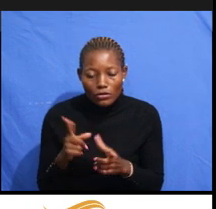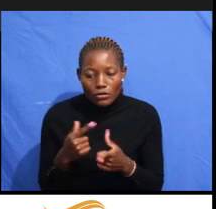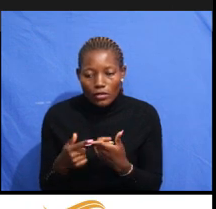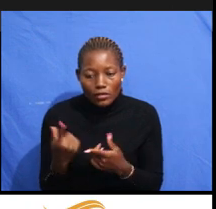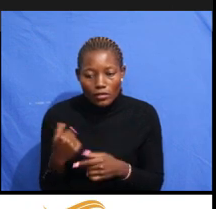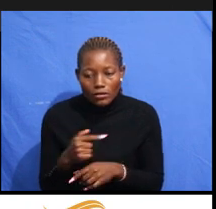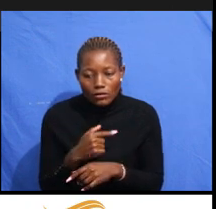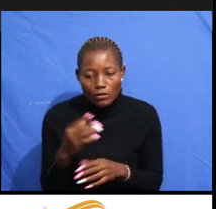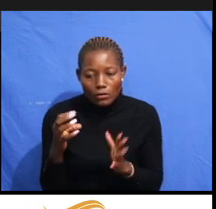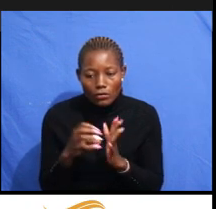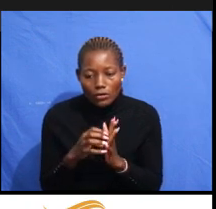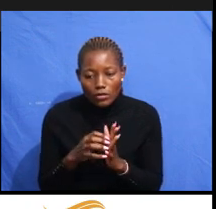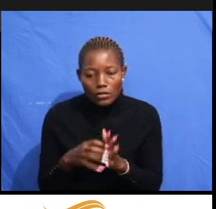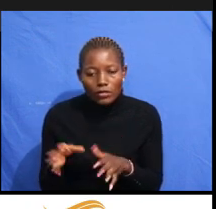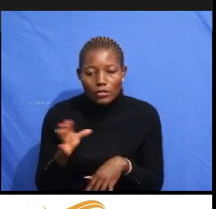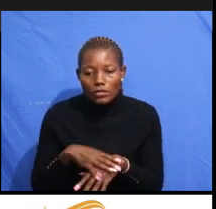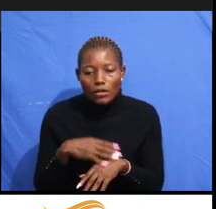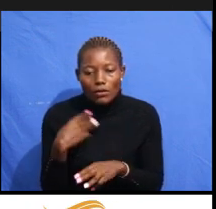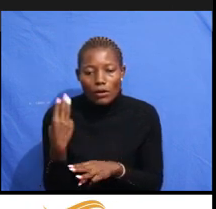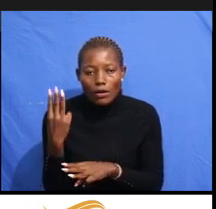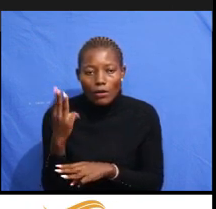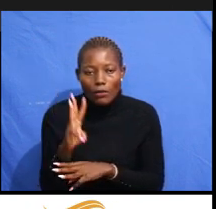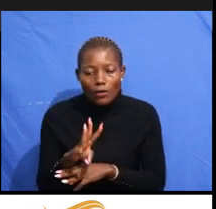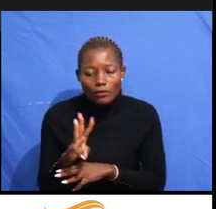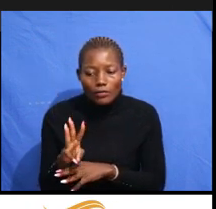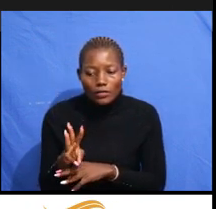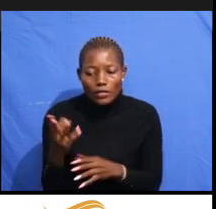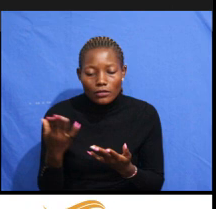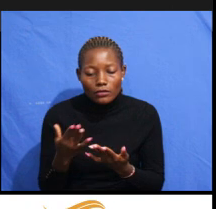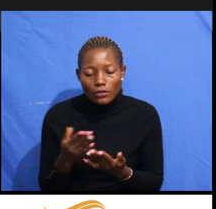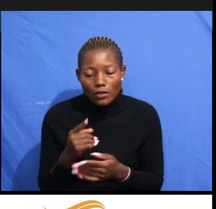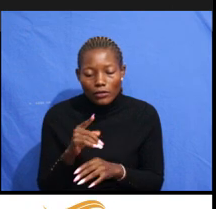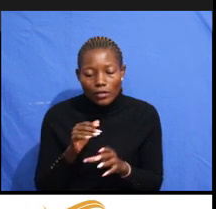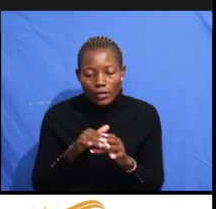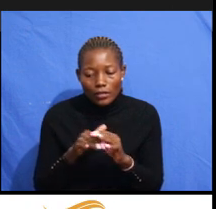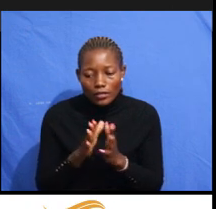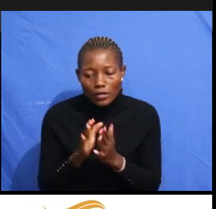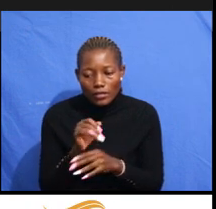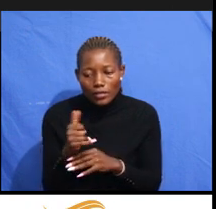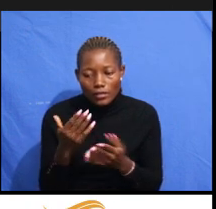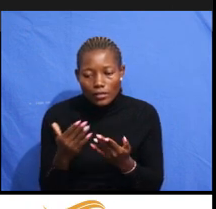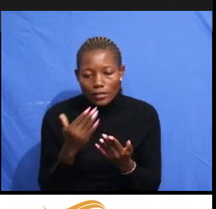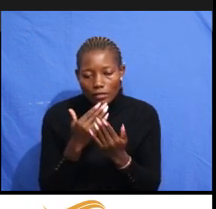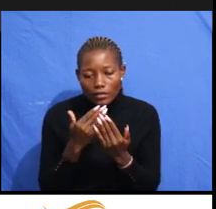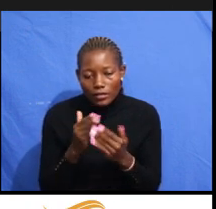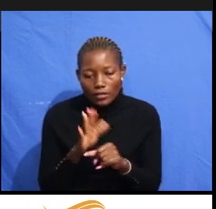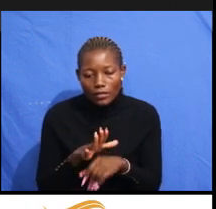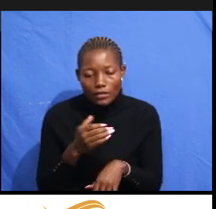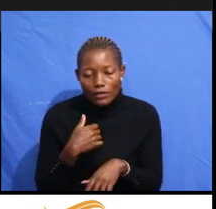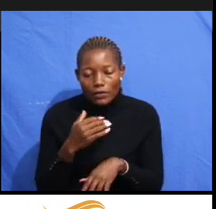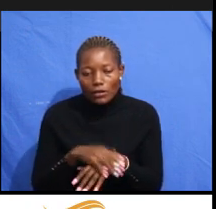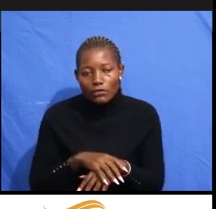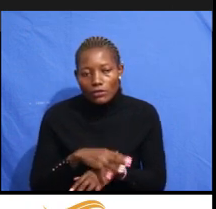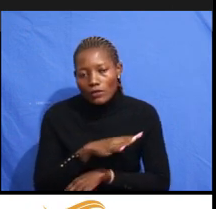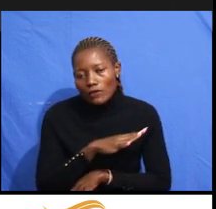still post it on our website where you can access it and other materials that are there. Otherwise, thank you guys and have a good evening.